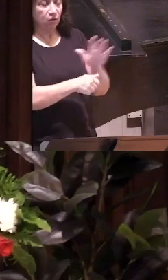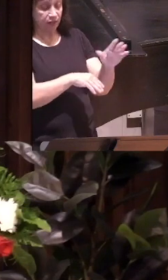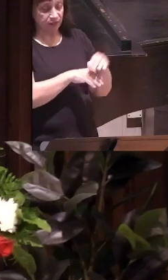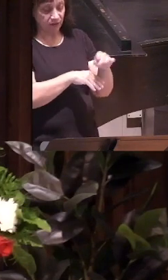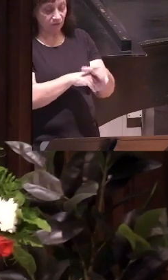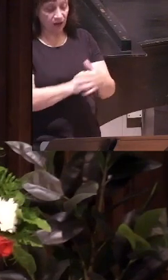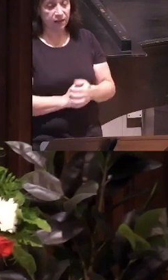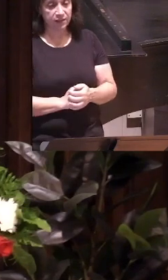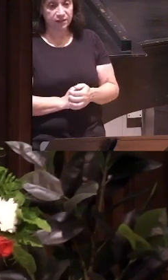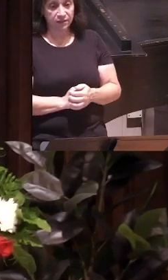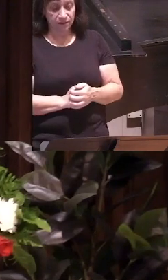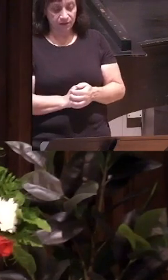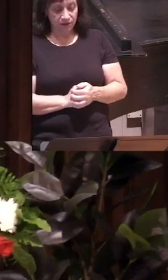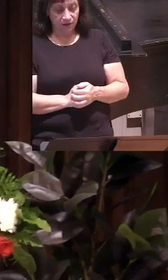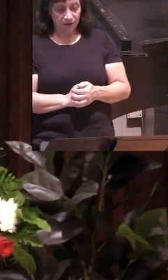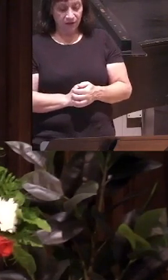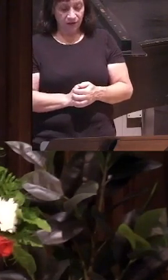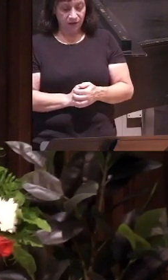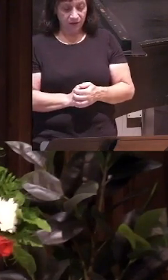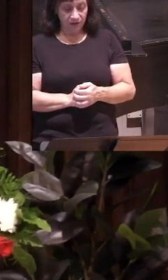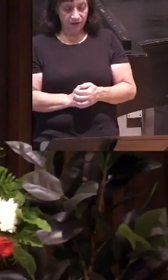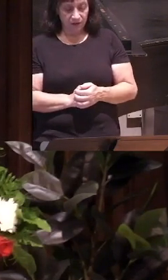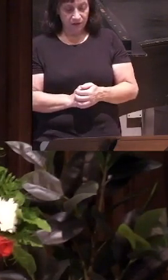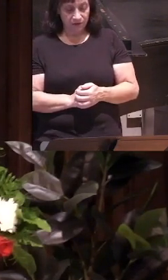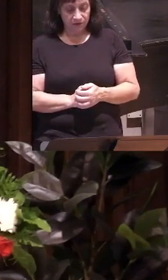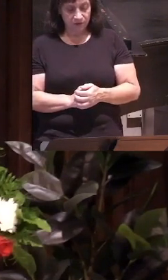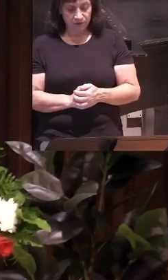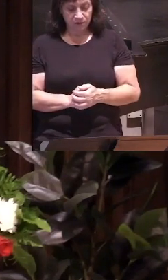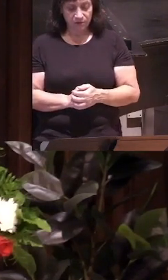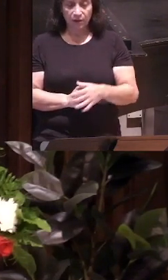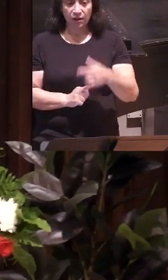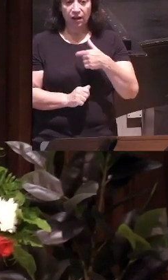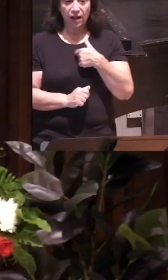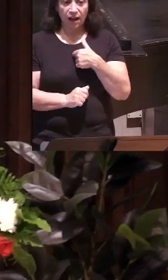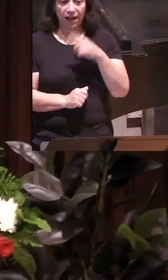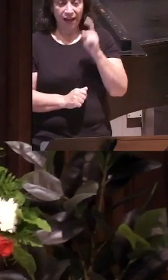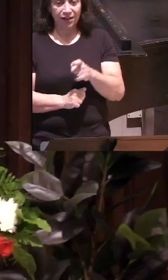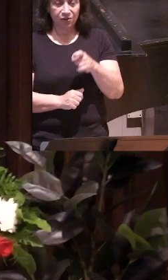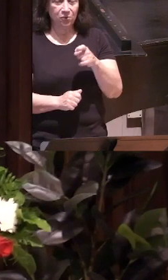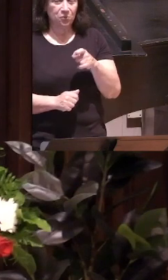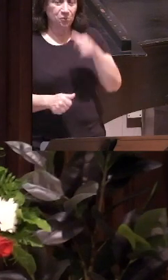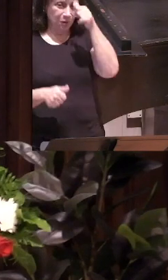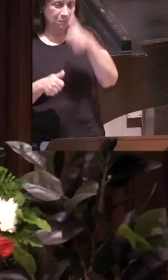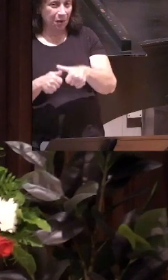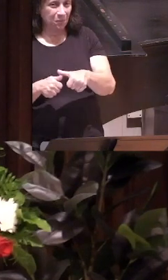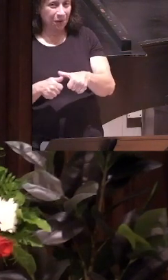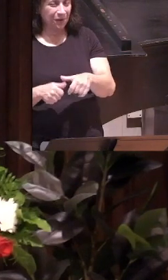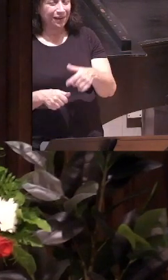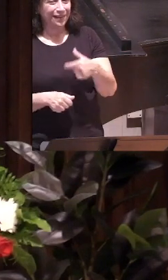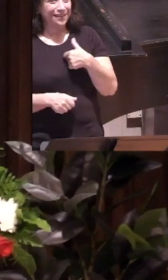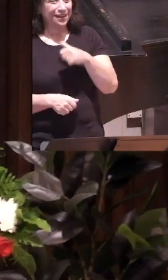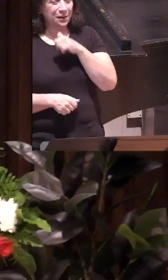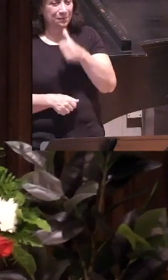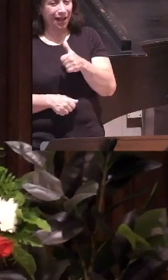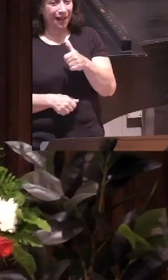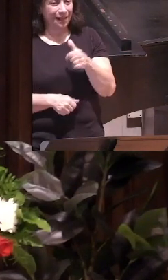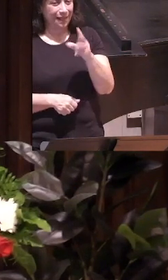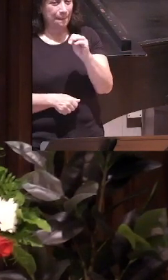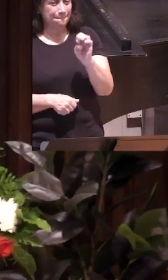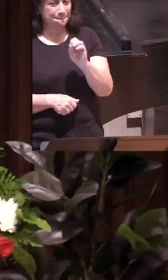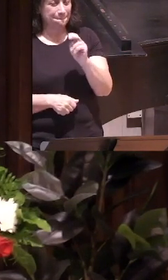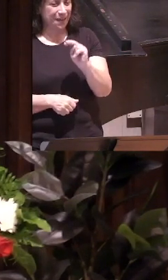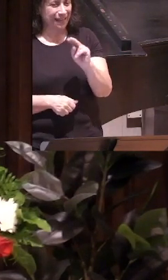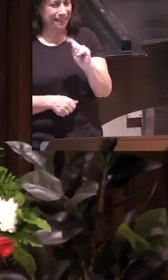not being his mentee. Because I know a lot, like I see a lot of his mentees in the room, and you had to